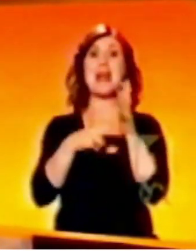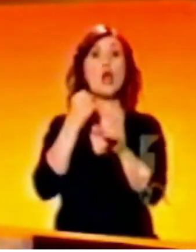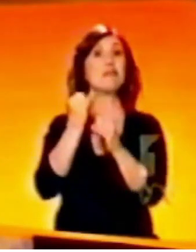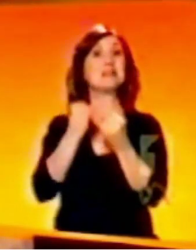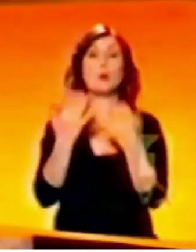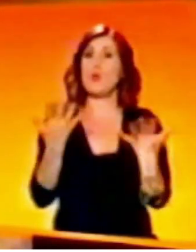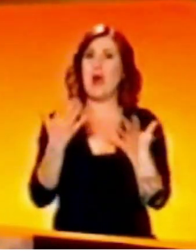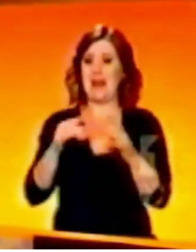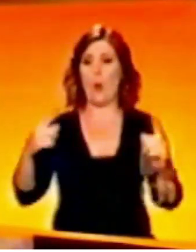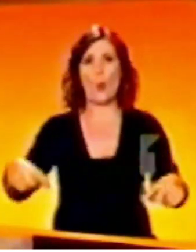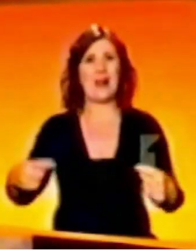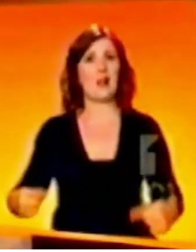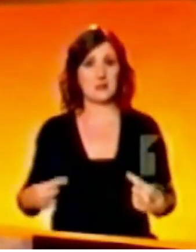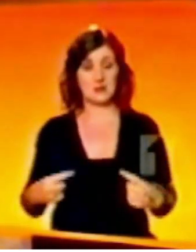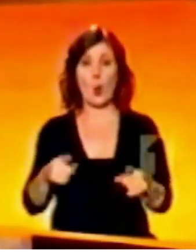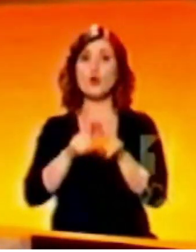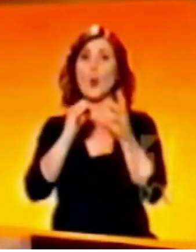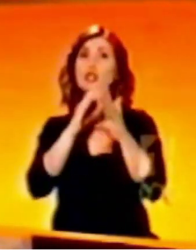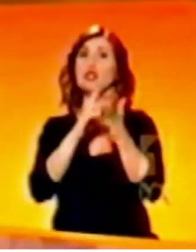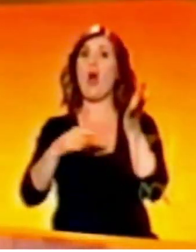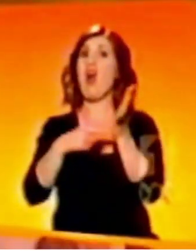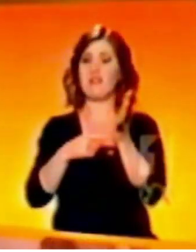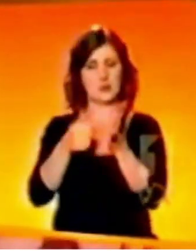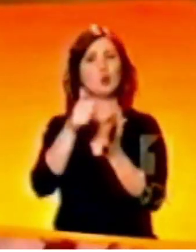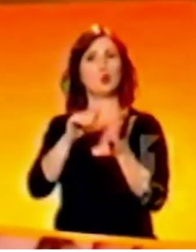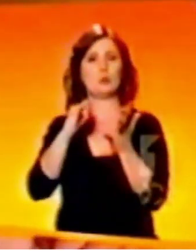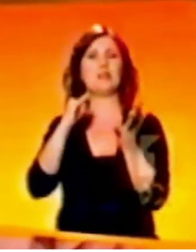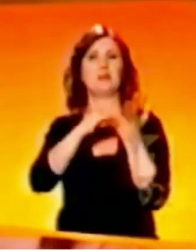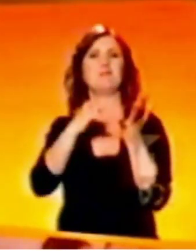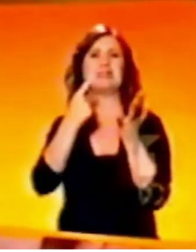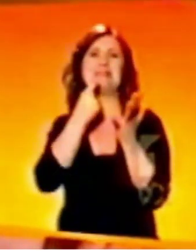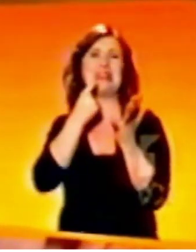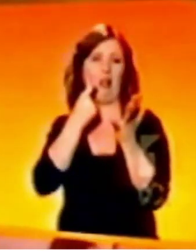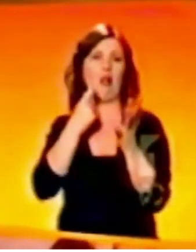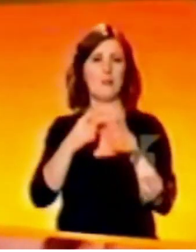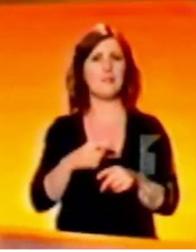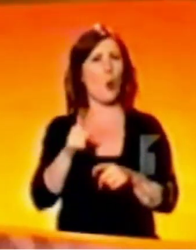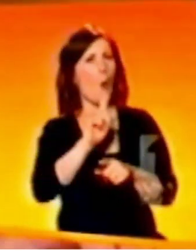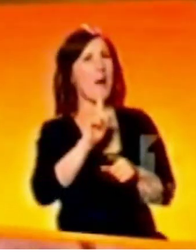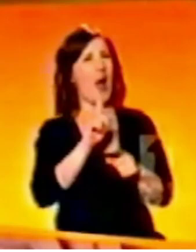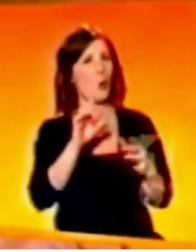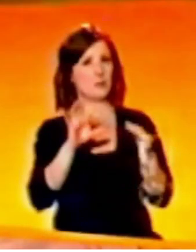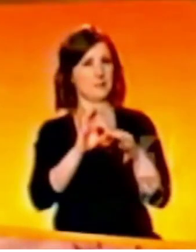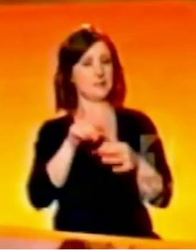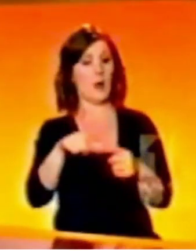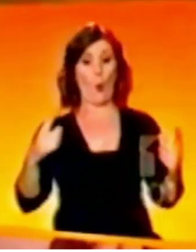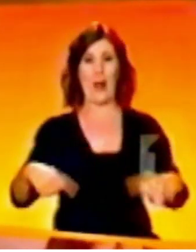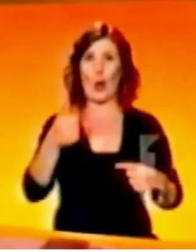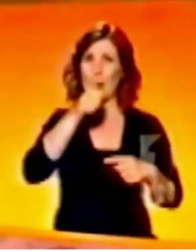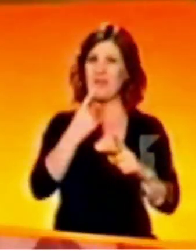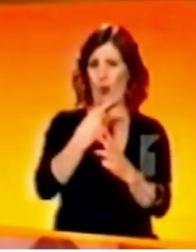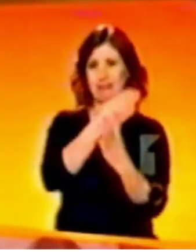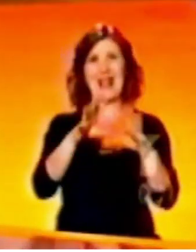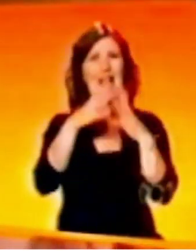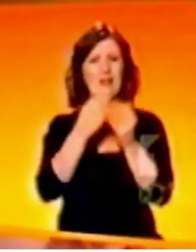even the shaft will be remade with stainless steel shaft. Have you thought about the emotional link that is created with a multi-purpose wheelchair between something